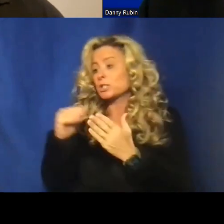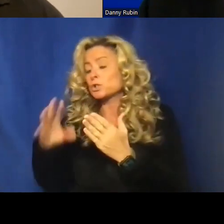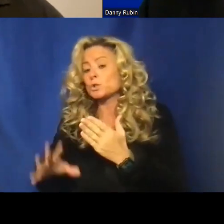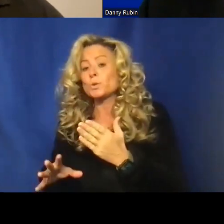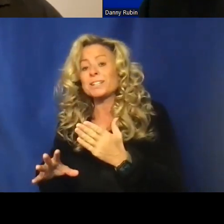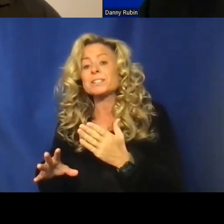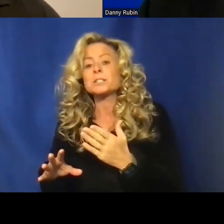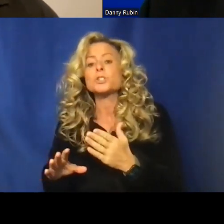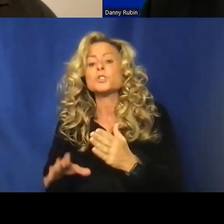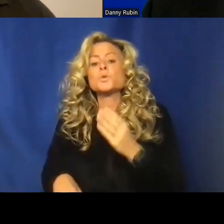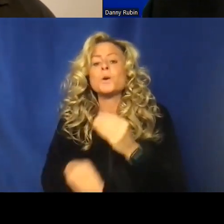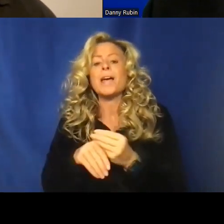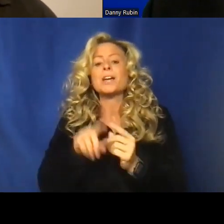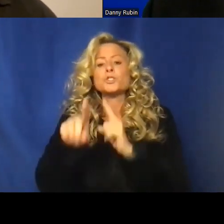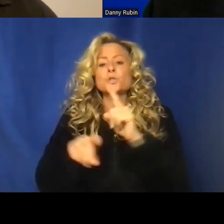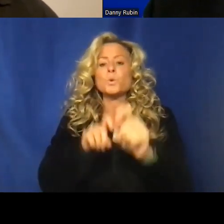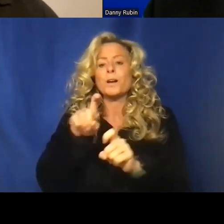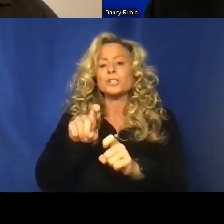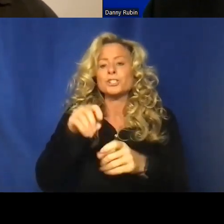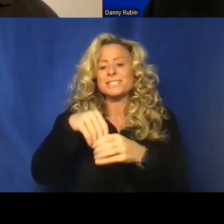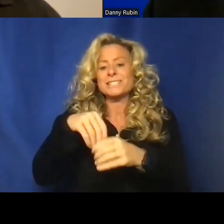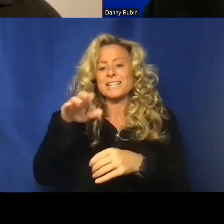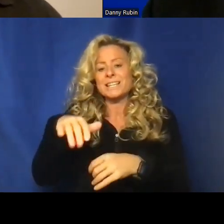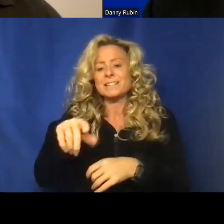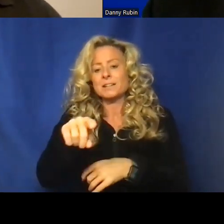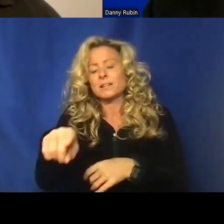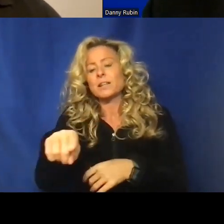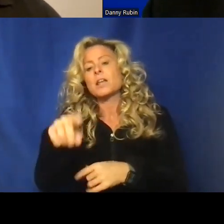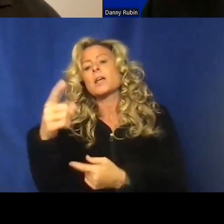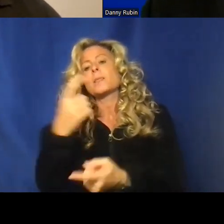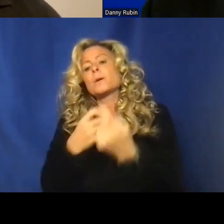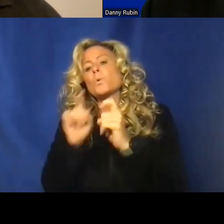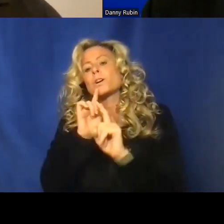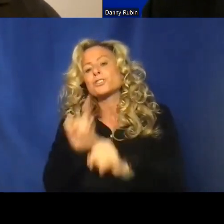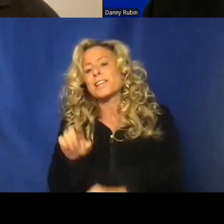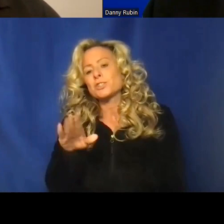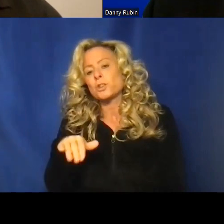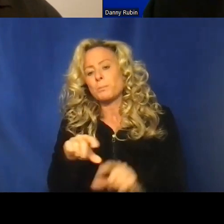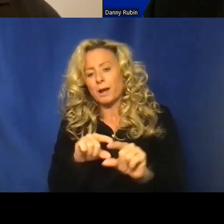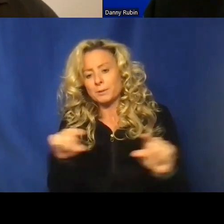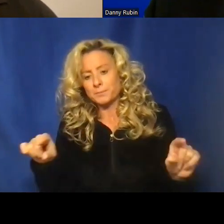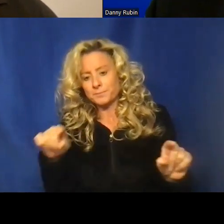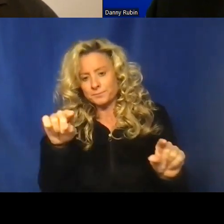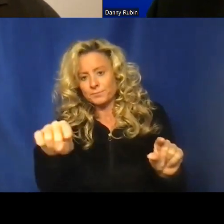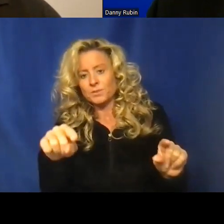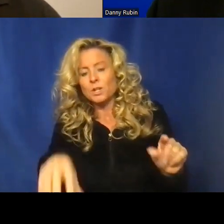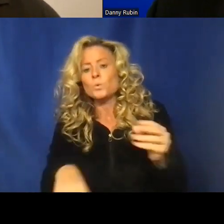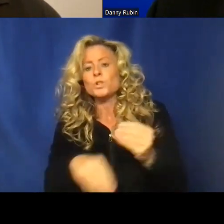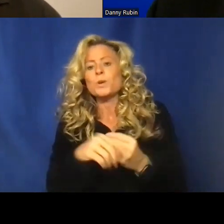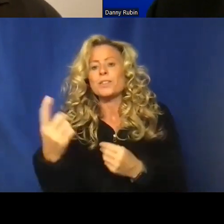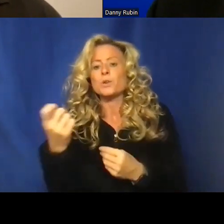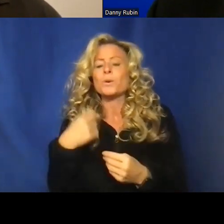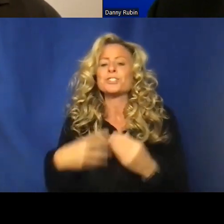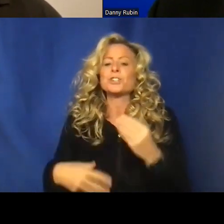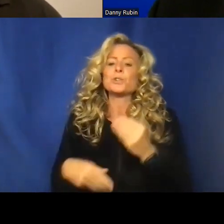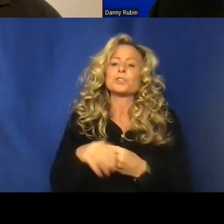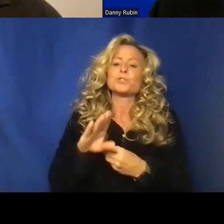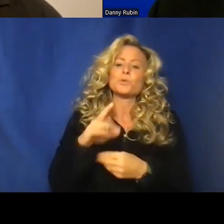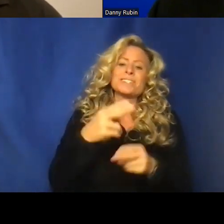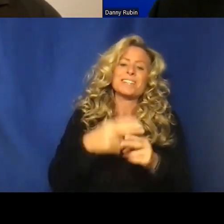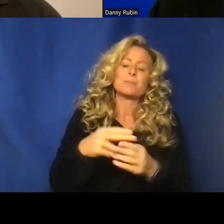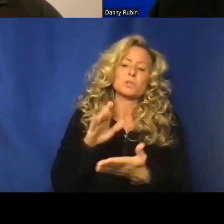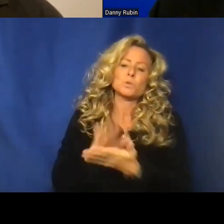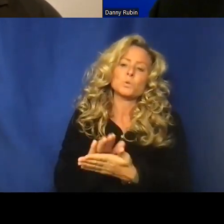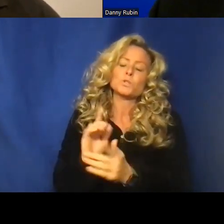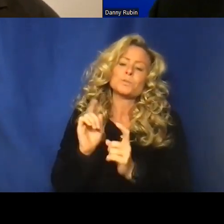in the Q&A area along the bottom of the Zoom screen. When you put your question, please include your name and your school so we